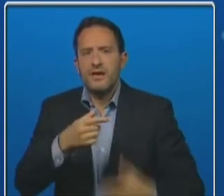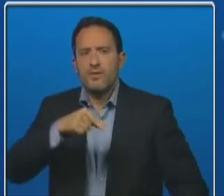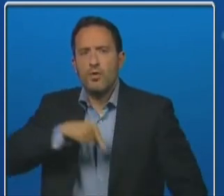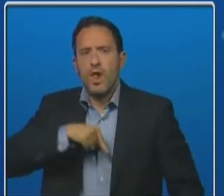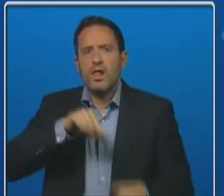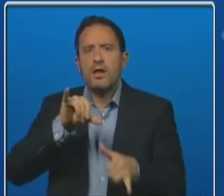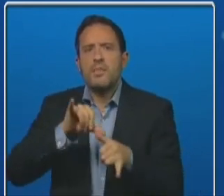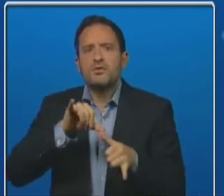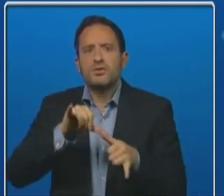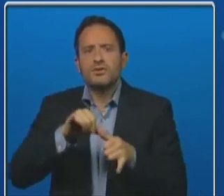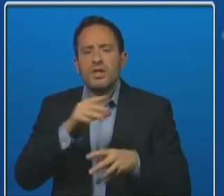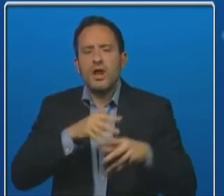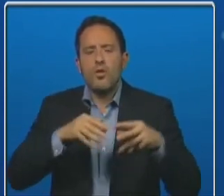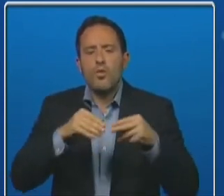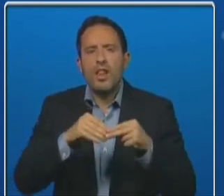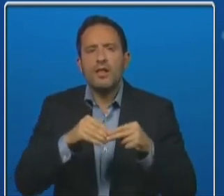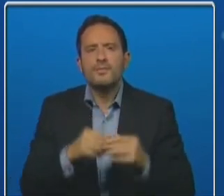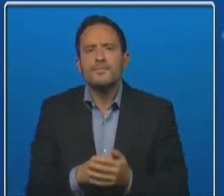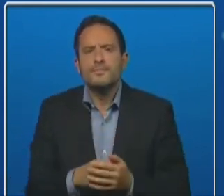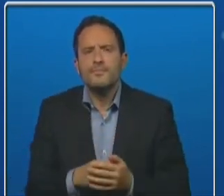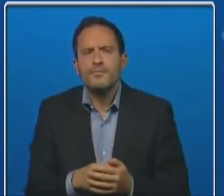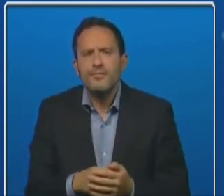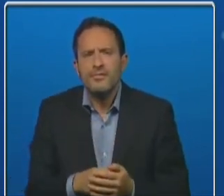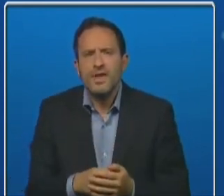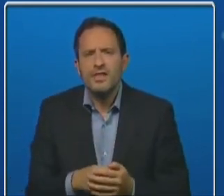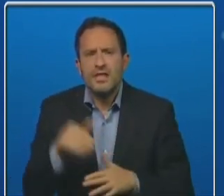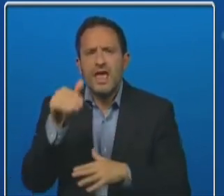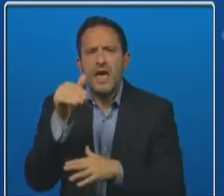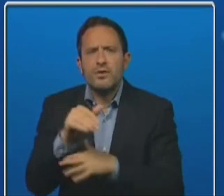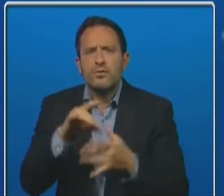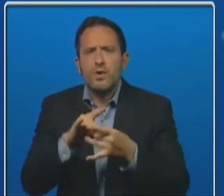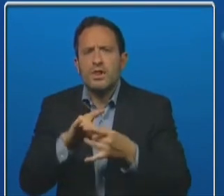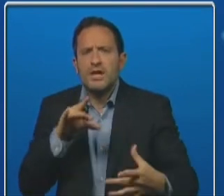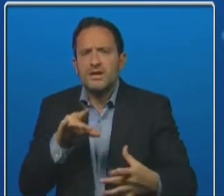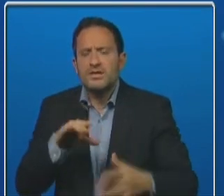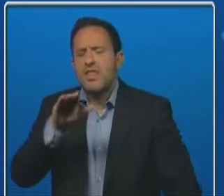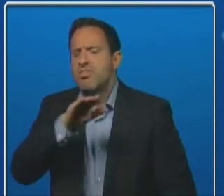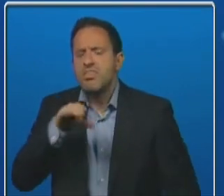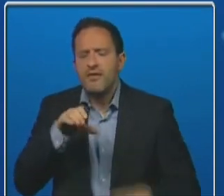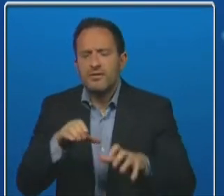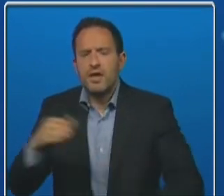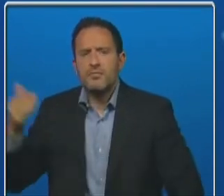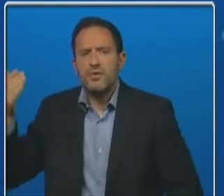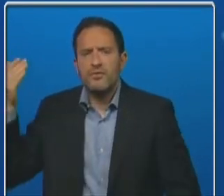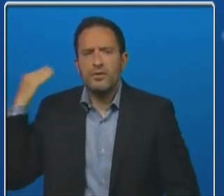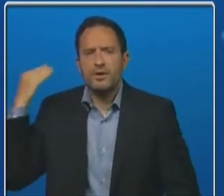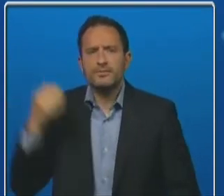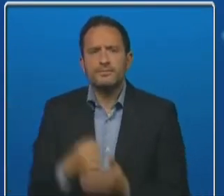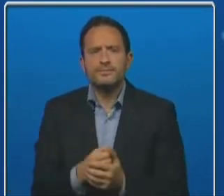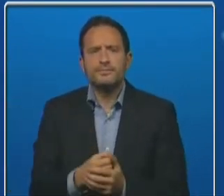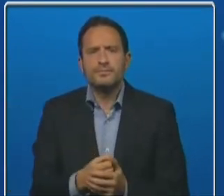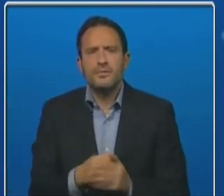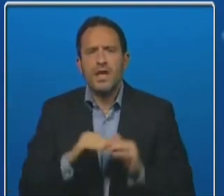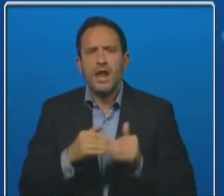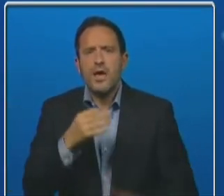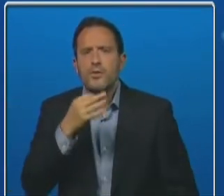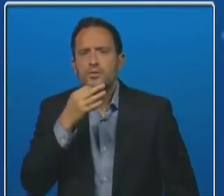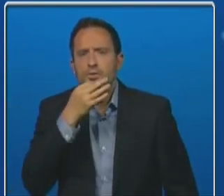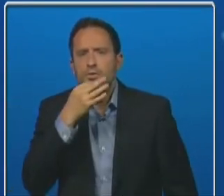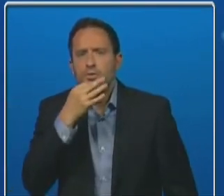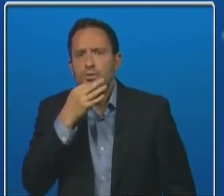quality indicators. This afternoon's release will be unprecedented in how soon after the census we are able to provide operational